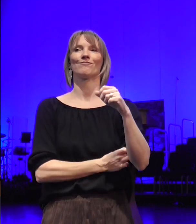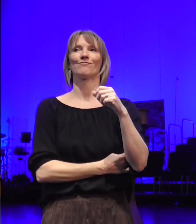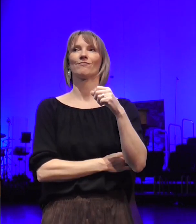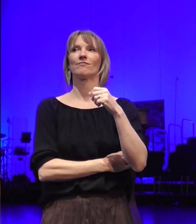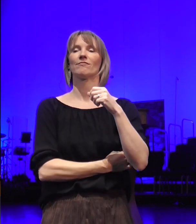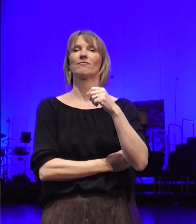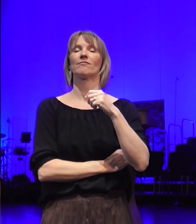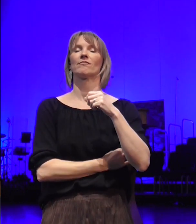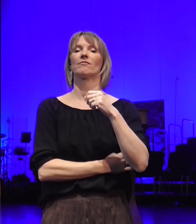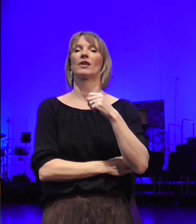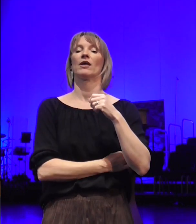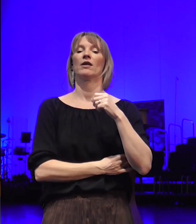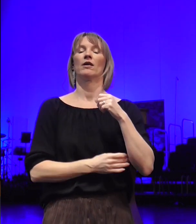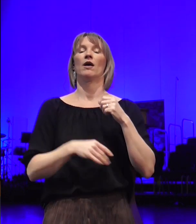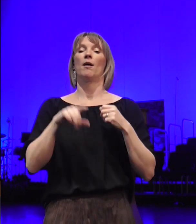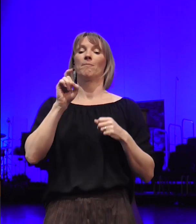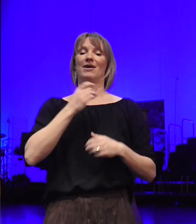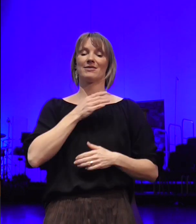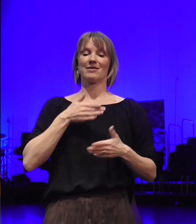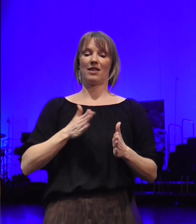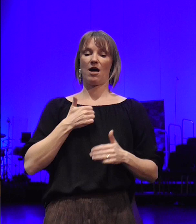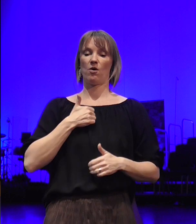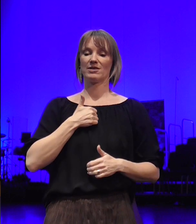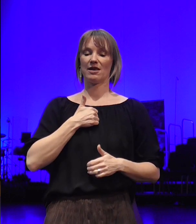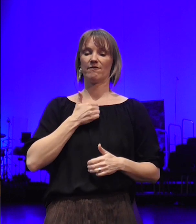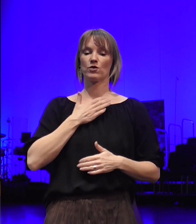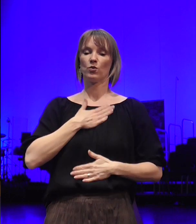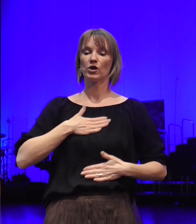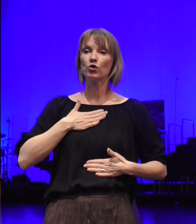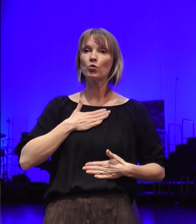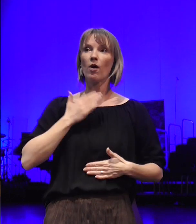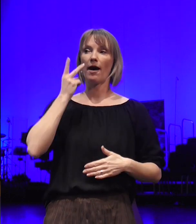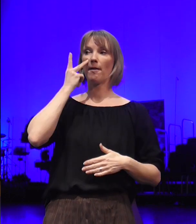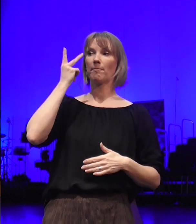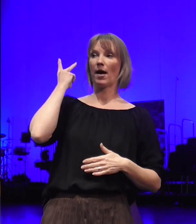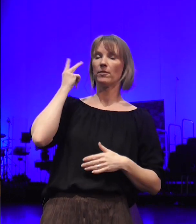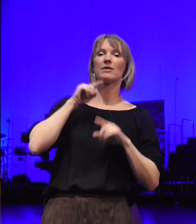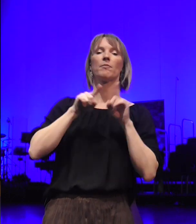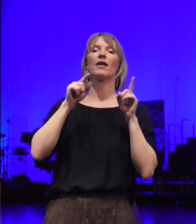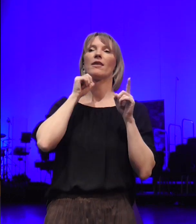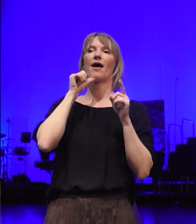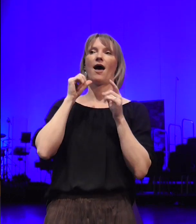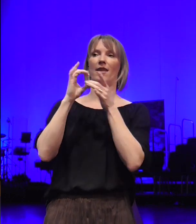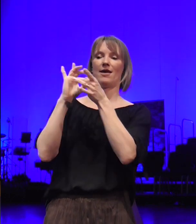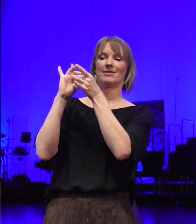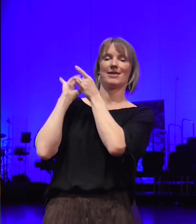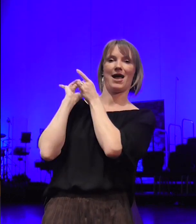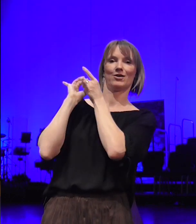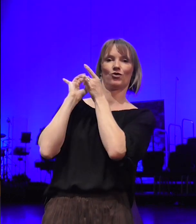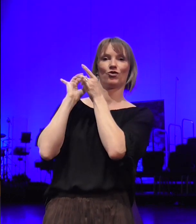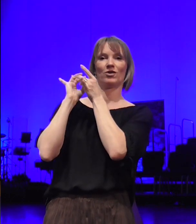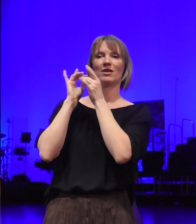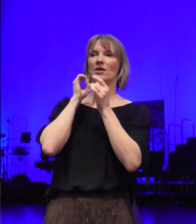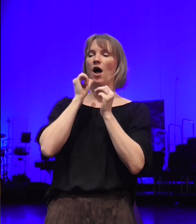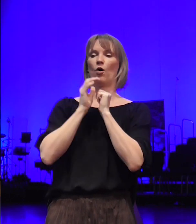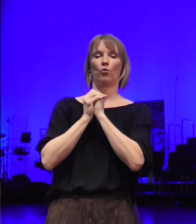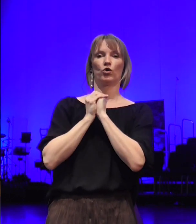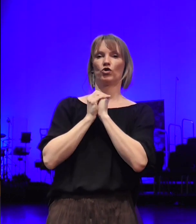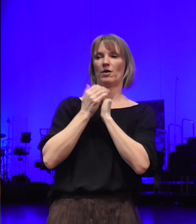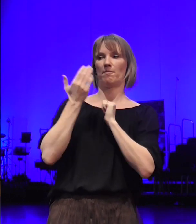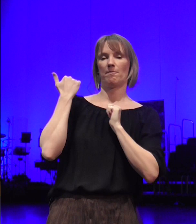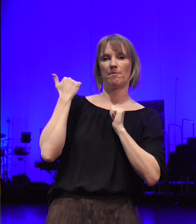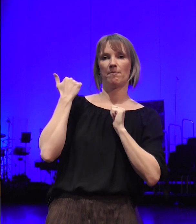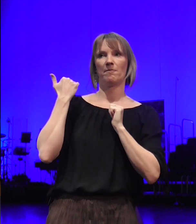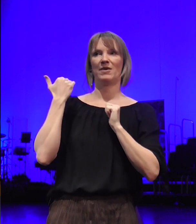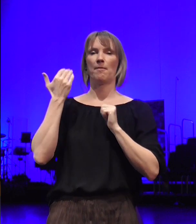allow ourselves to enjoy our memories and be fine with them, but not attached to them and not worship them as that was